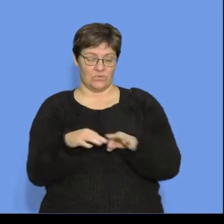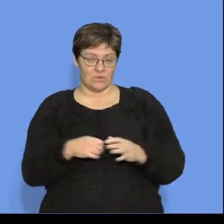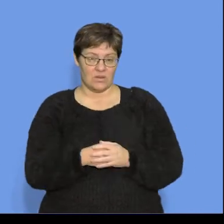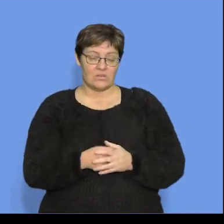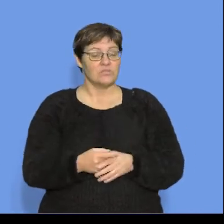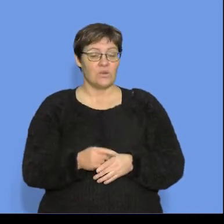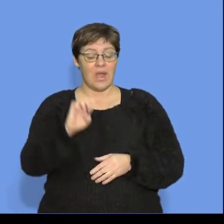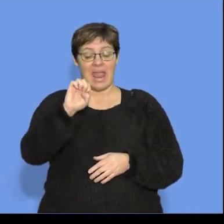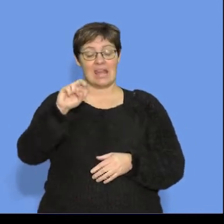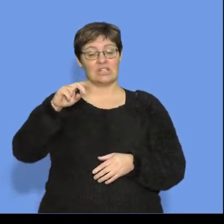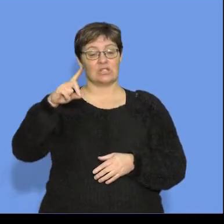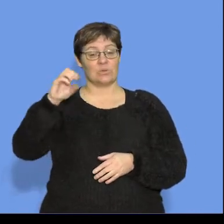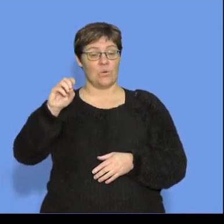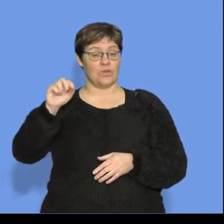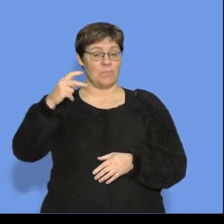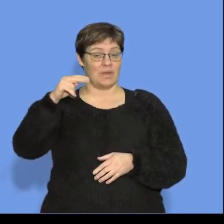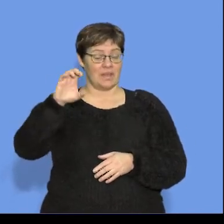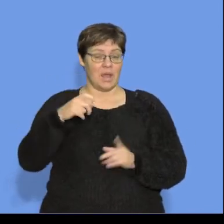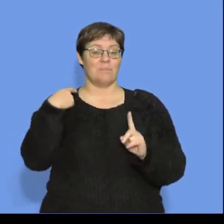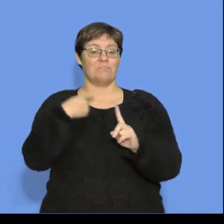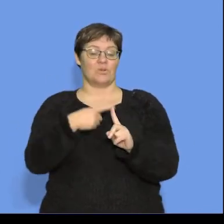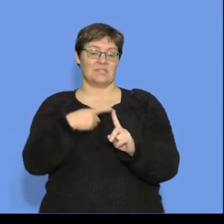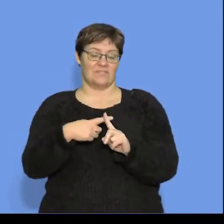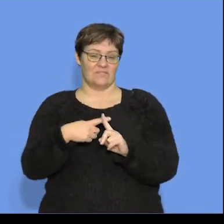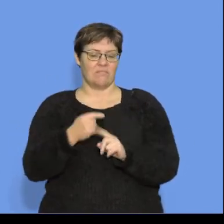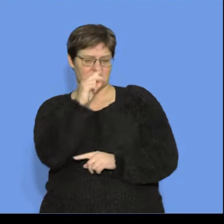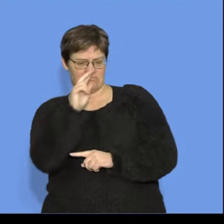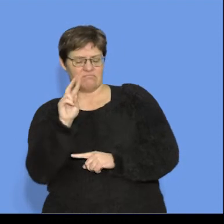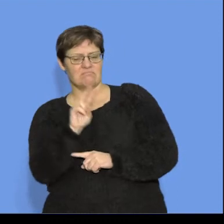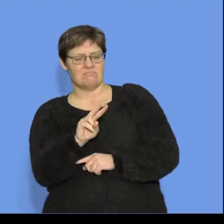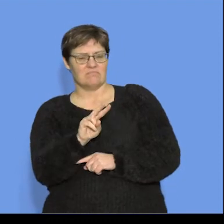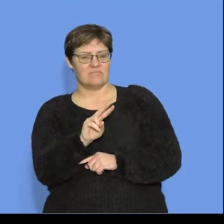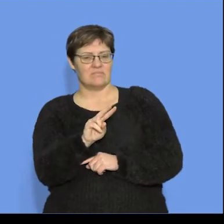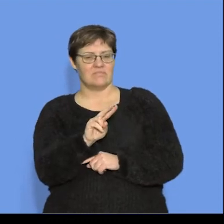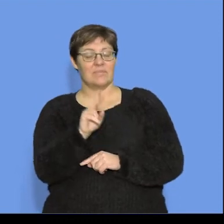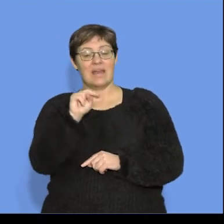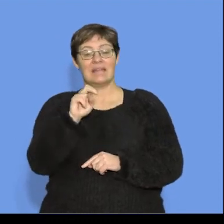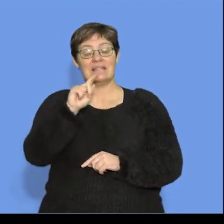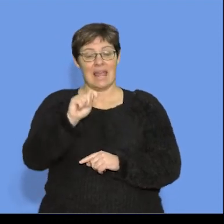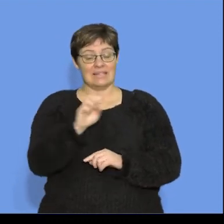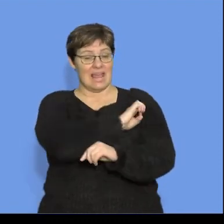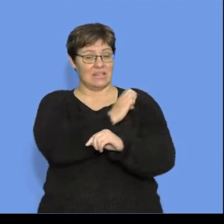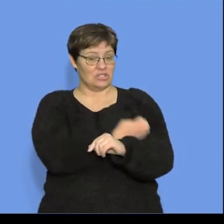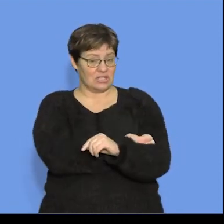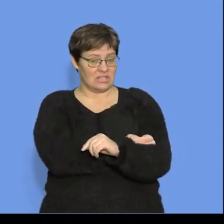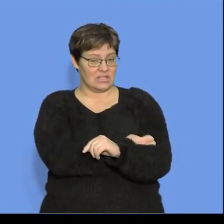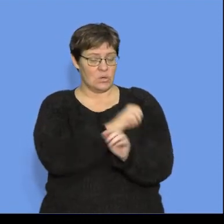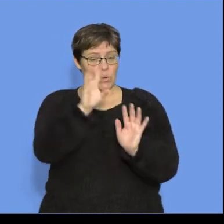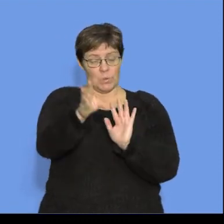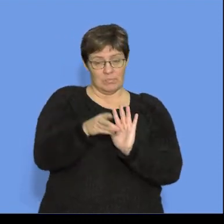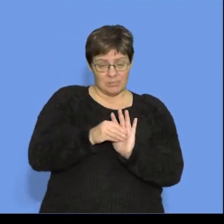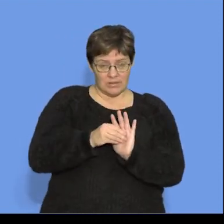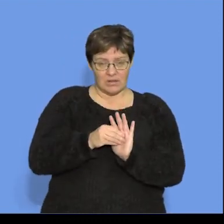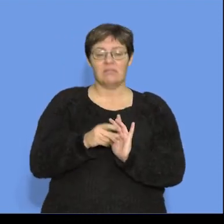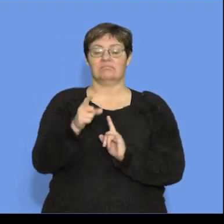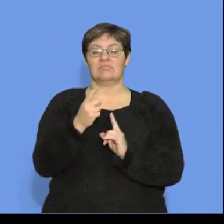it's endothermic, we get a positive value, and we can see that the net energy that is absorbed is